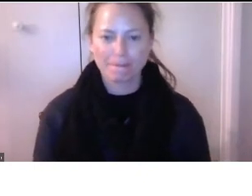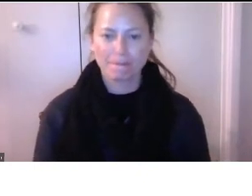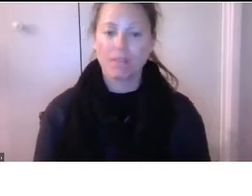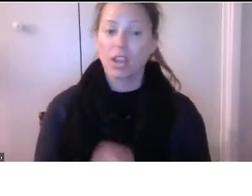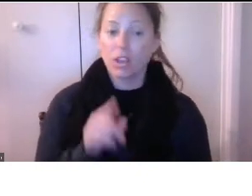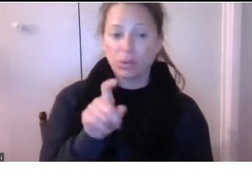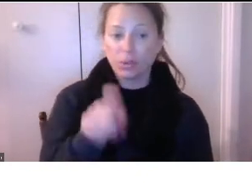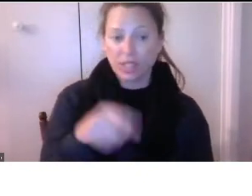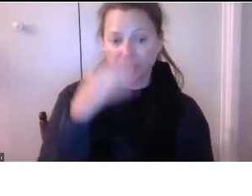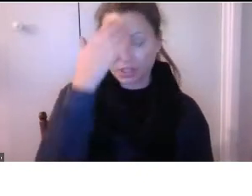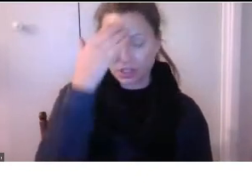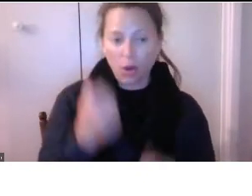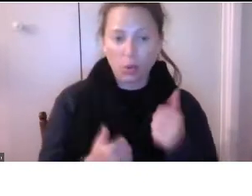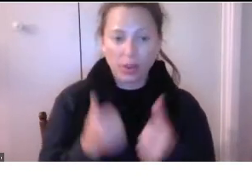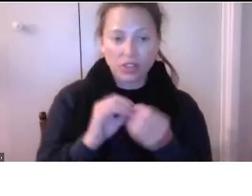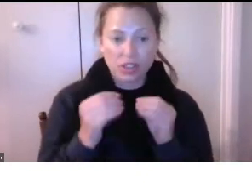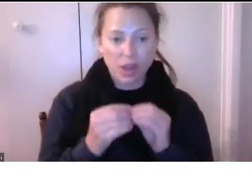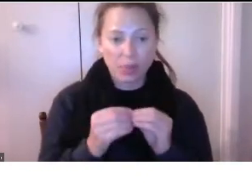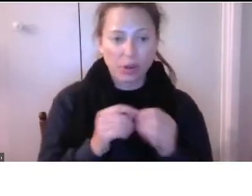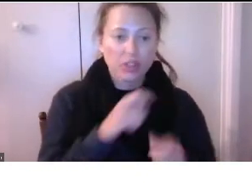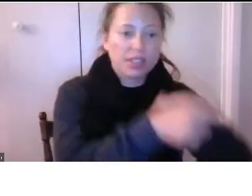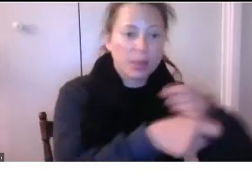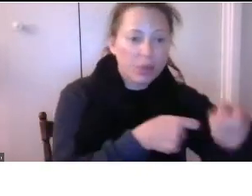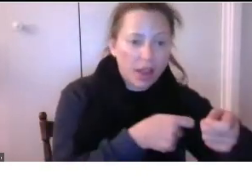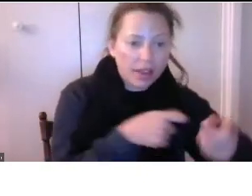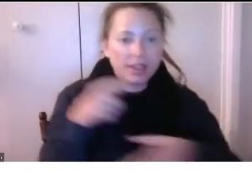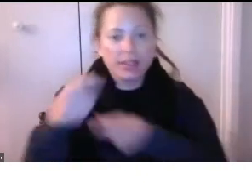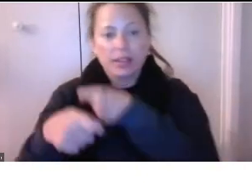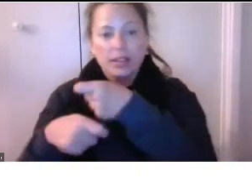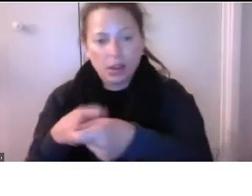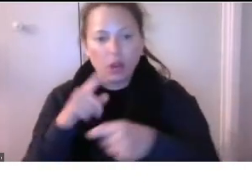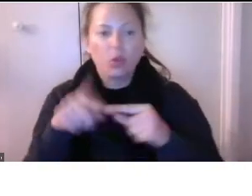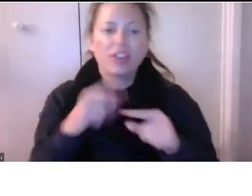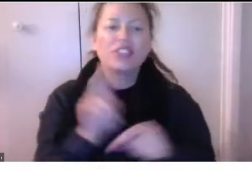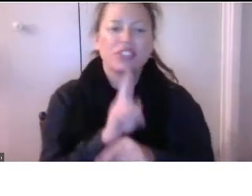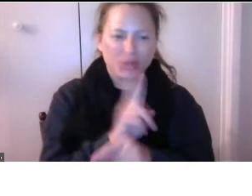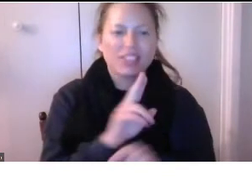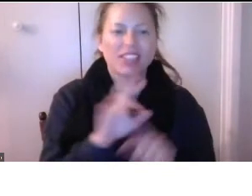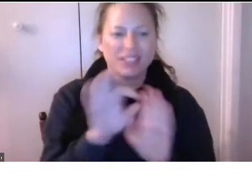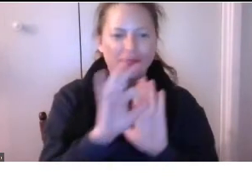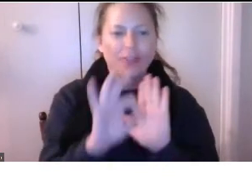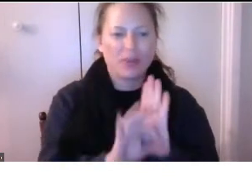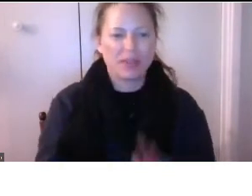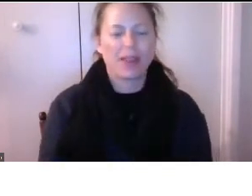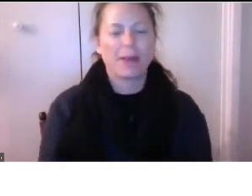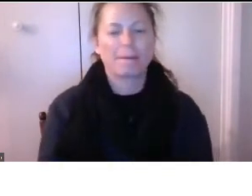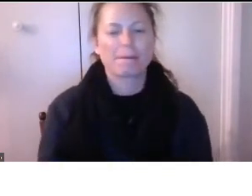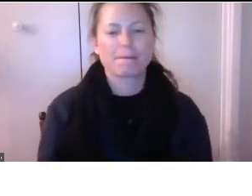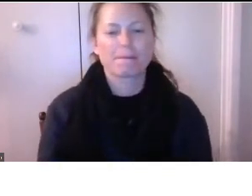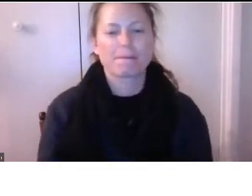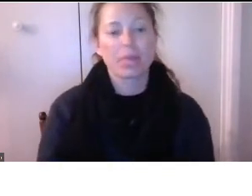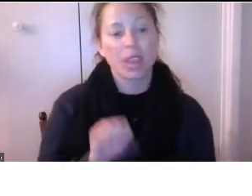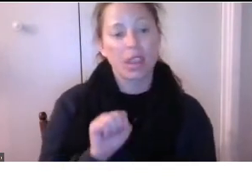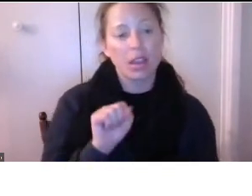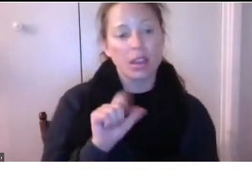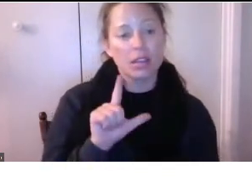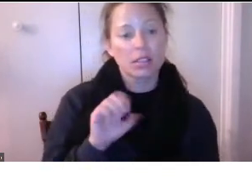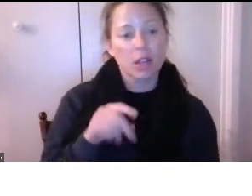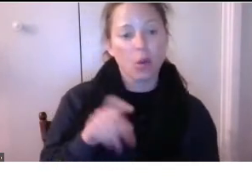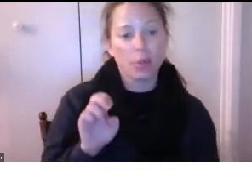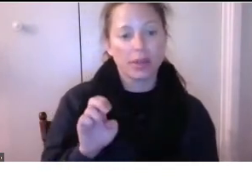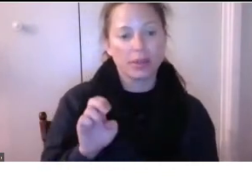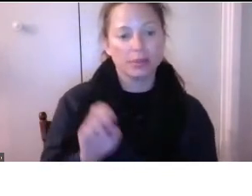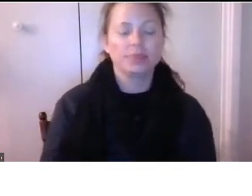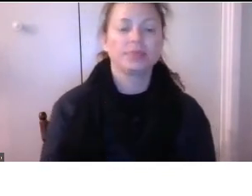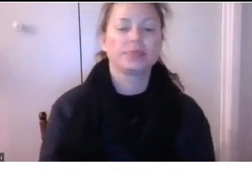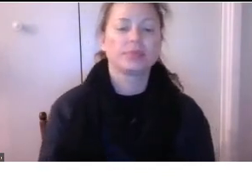that you know what numbers to plug in when you're using the formula. Okay, slope. On